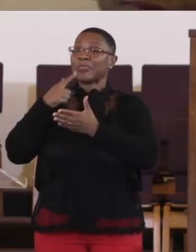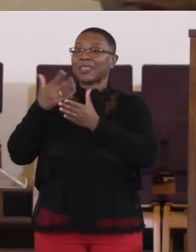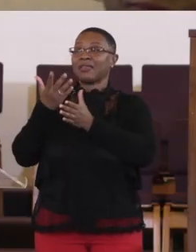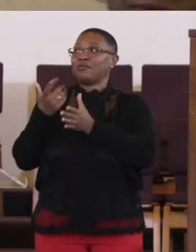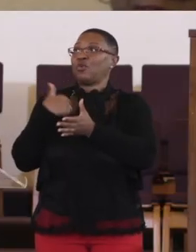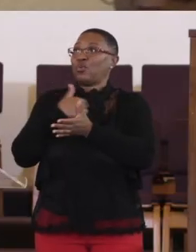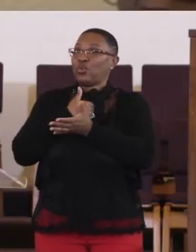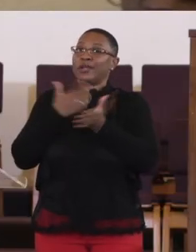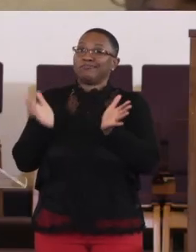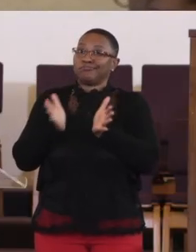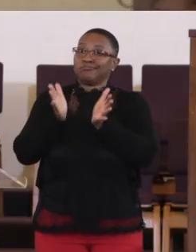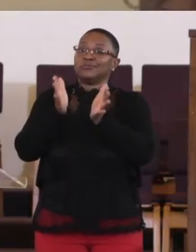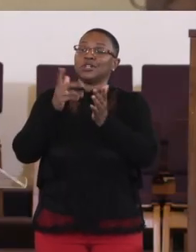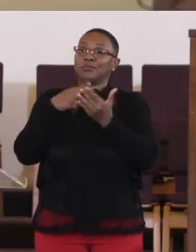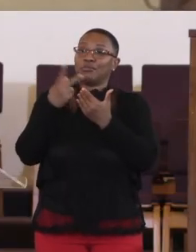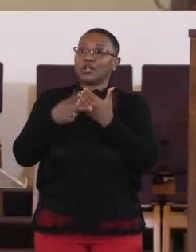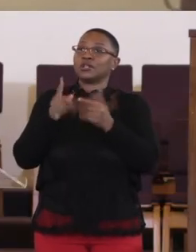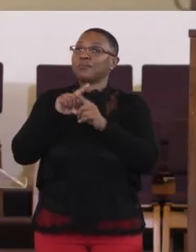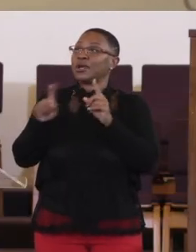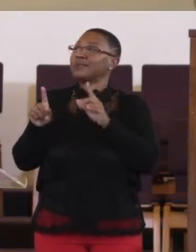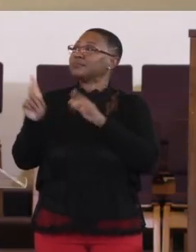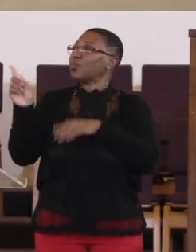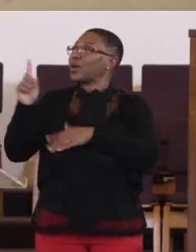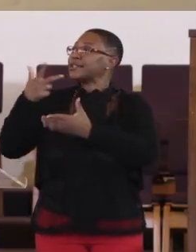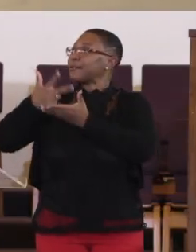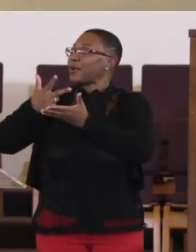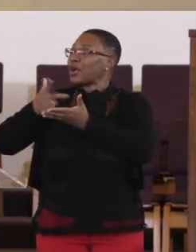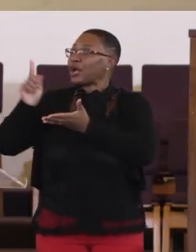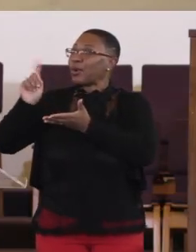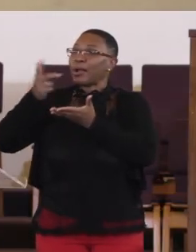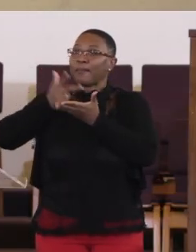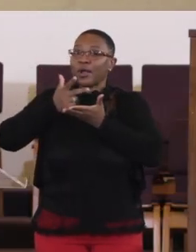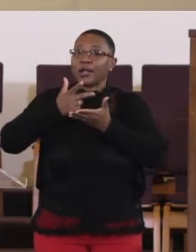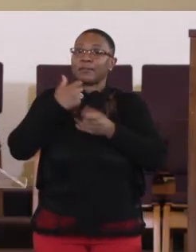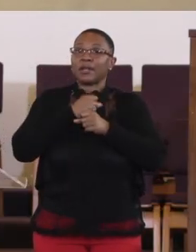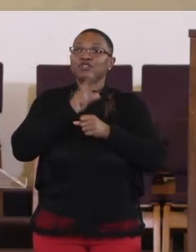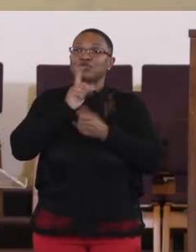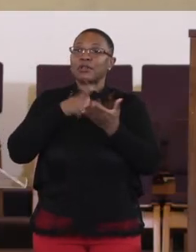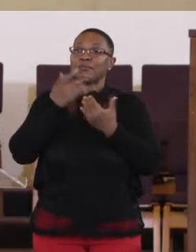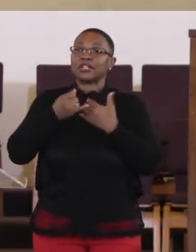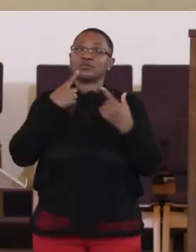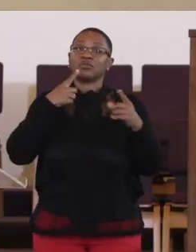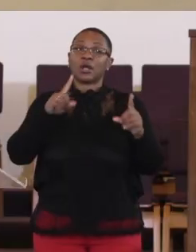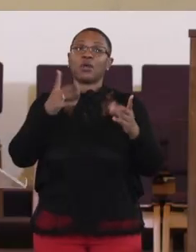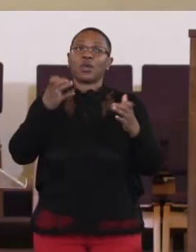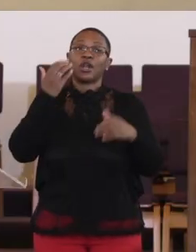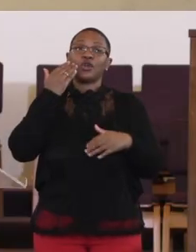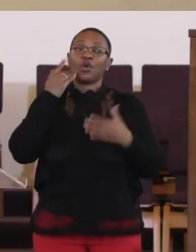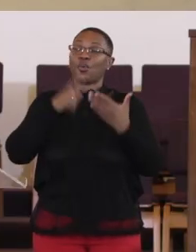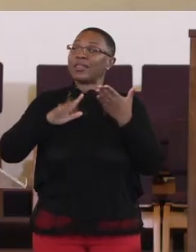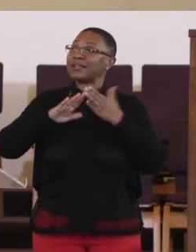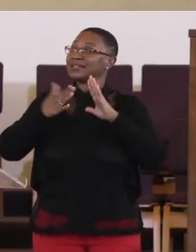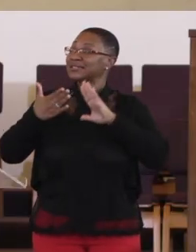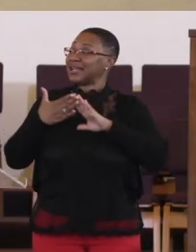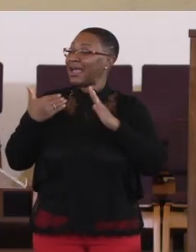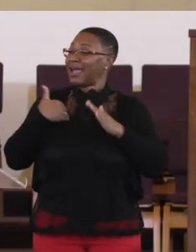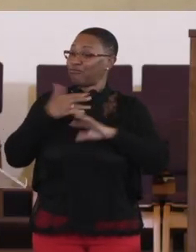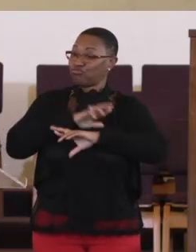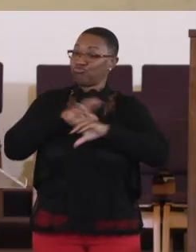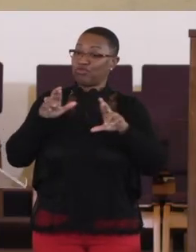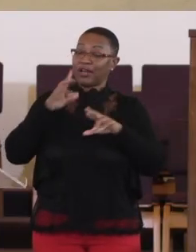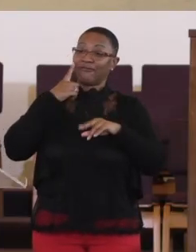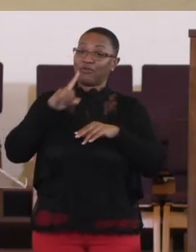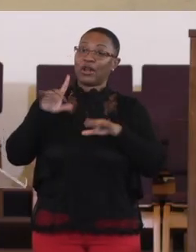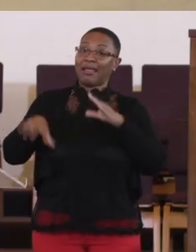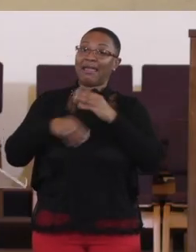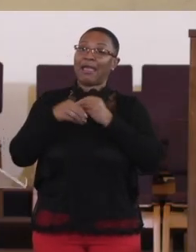of Detroit, one of the things that come up constantly is, do we have enough parking to make the project work? So I want to know, what does the city have as plans to